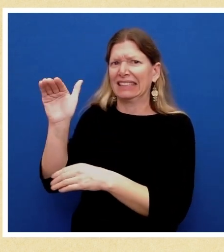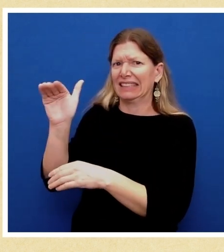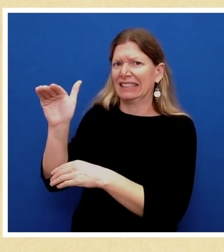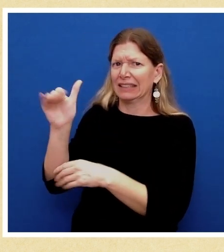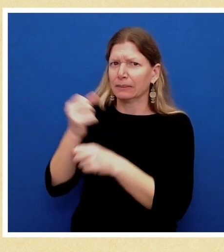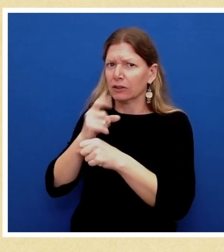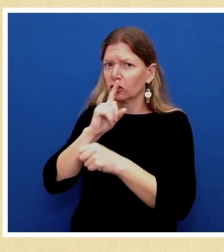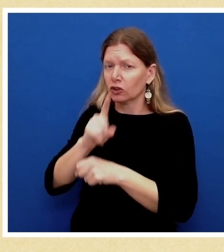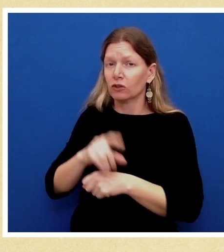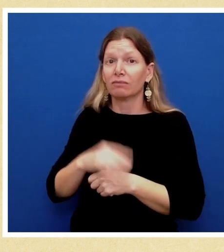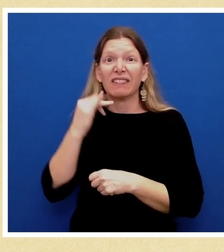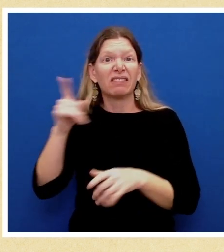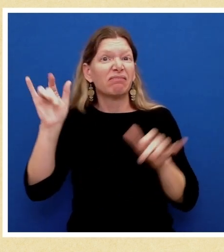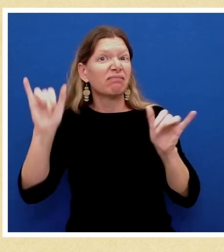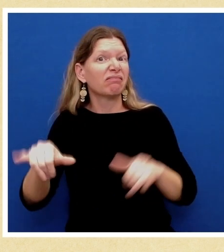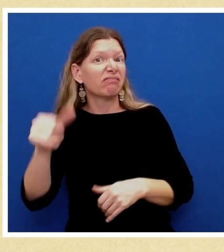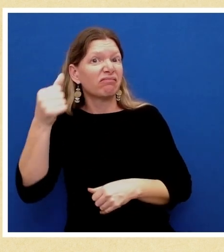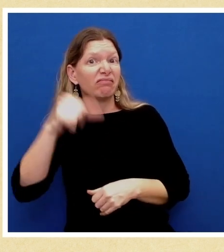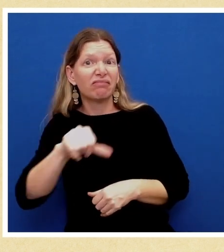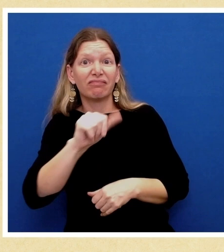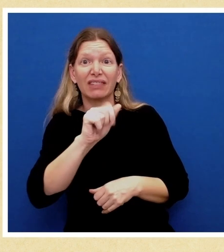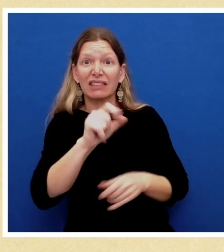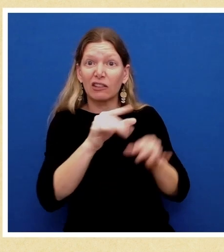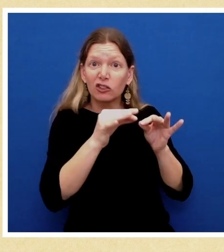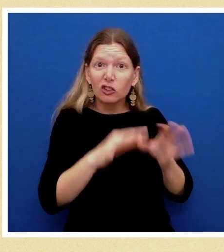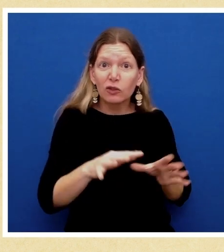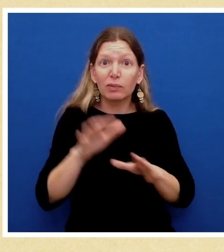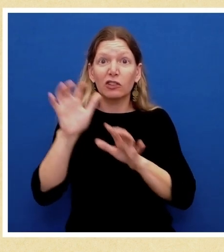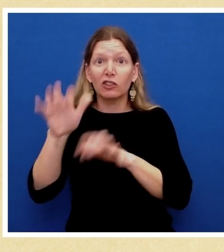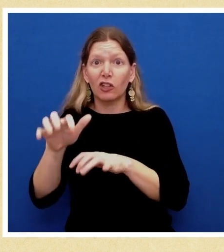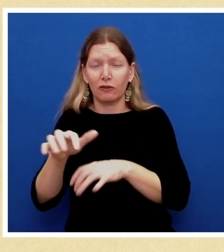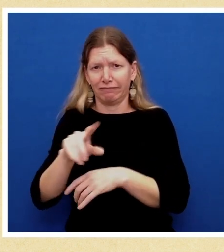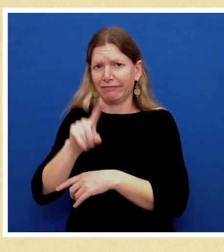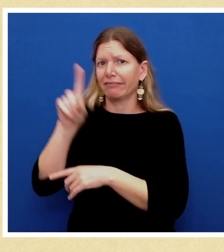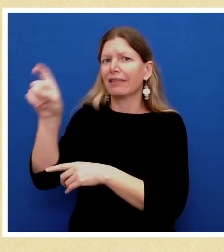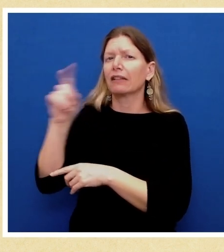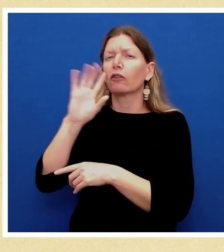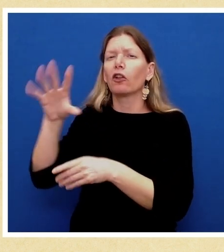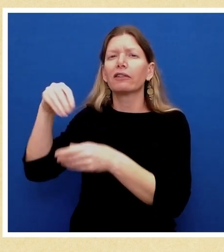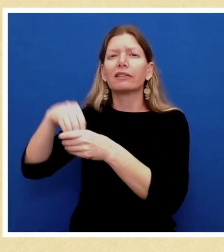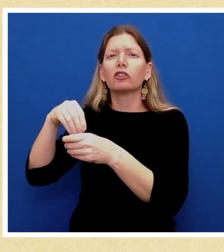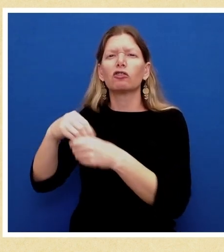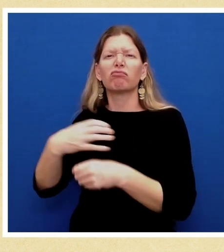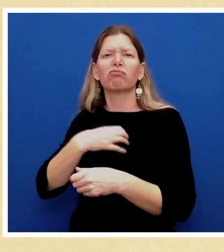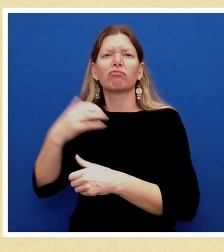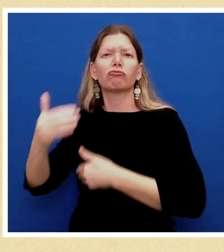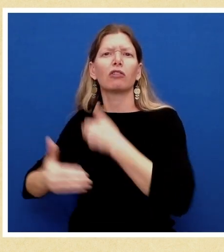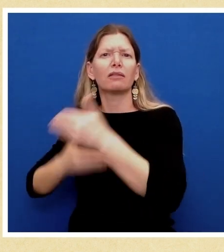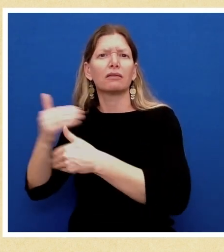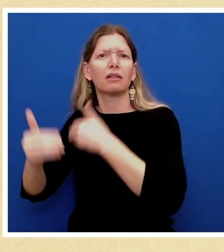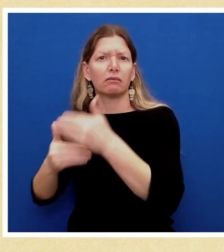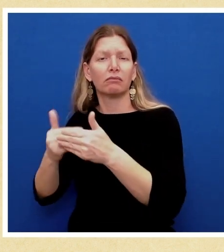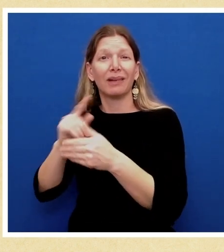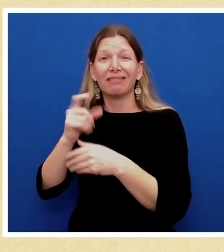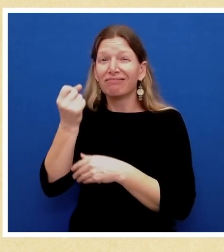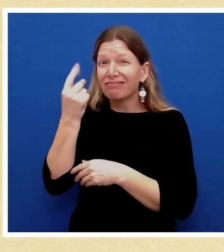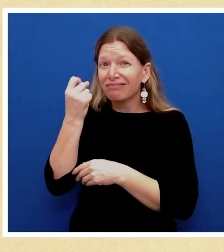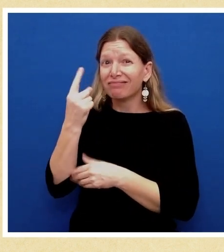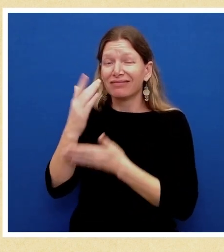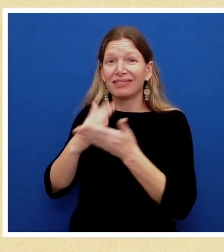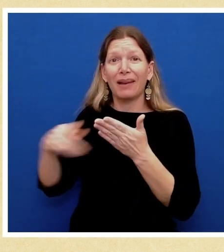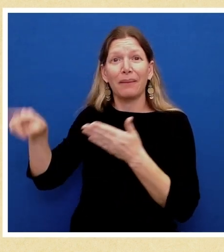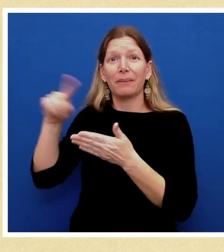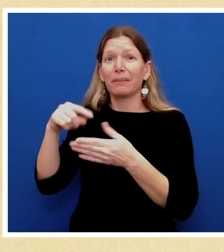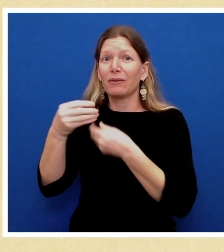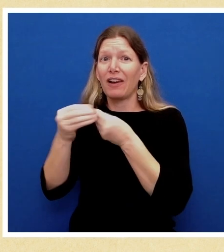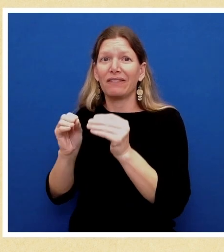appointment. If the healthcare provider denies the ASL interpreter or CART, ask the provider for their internal grievance process,